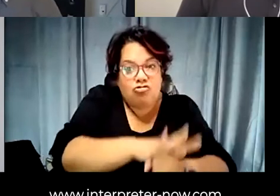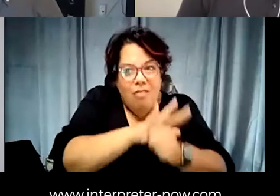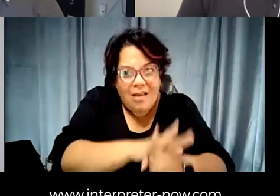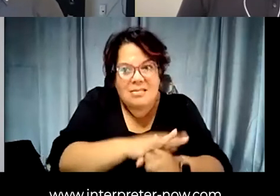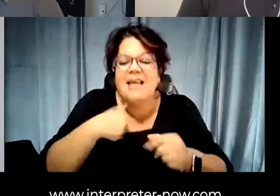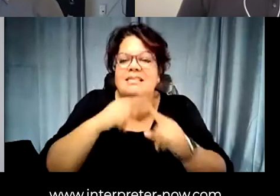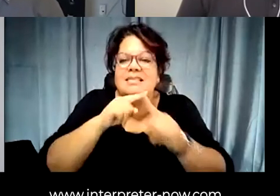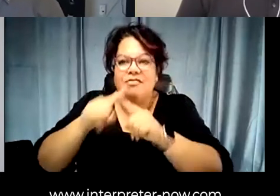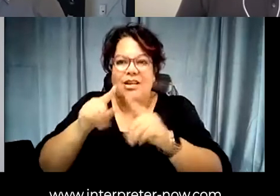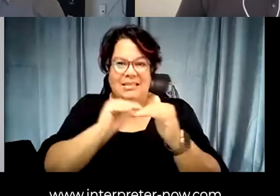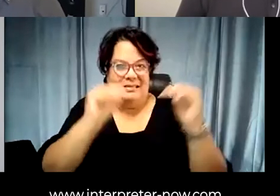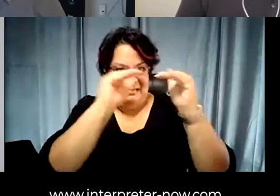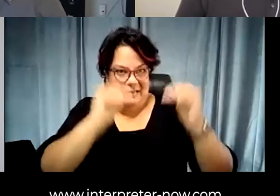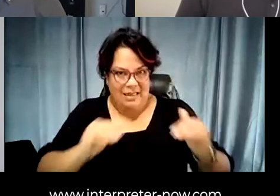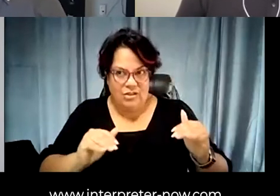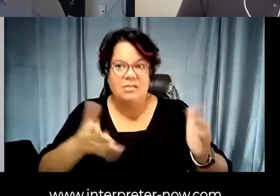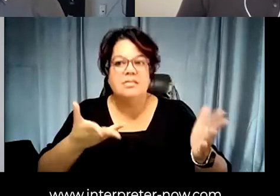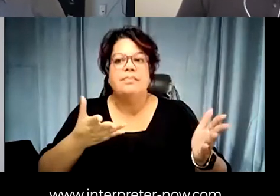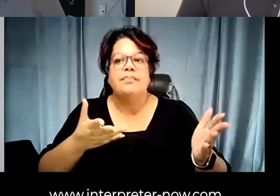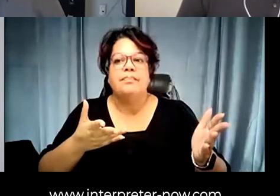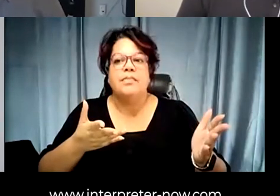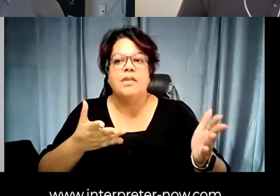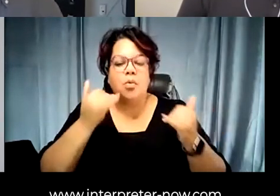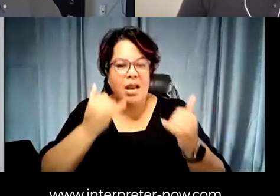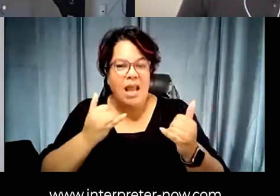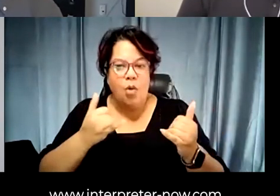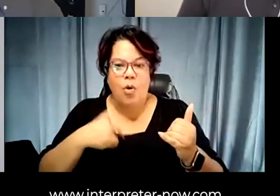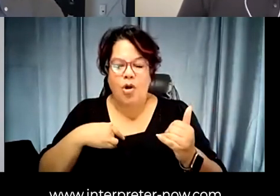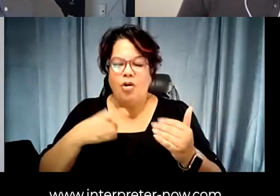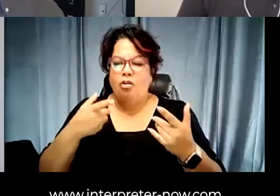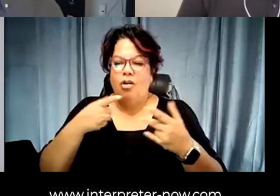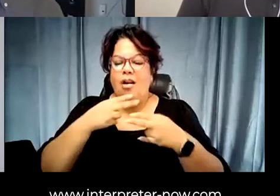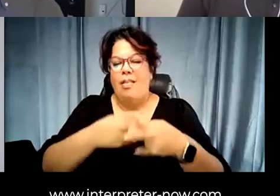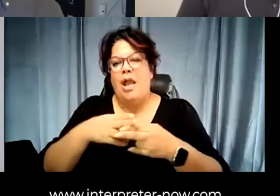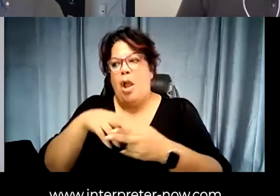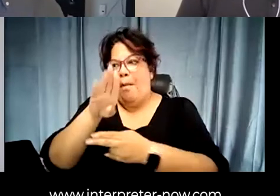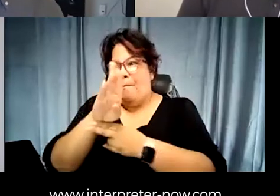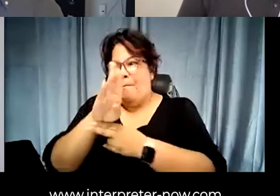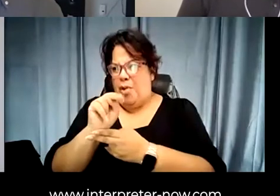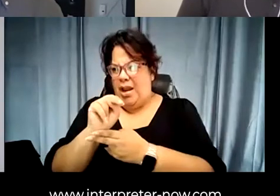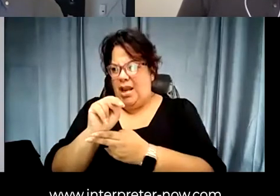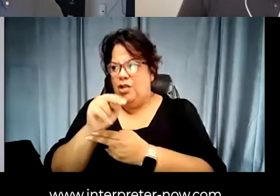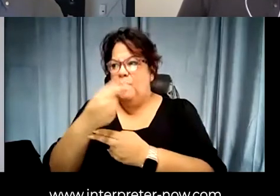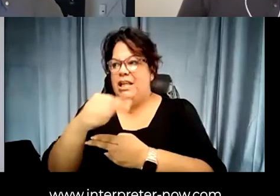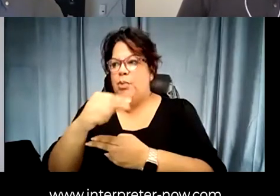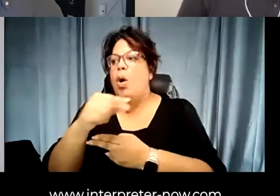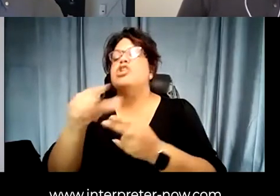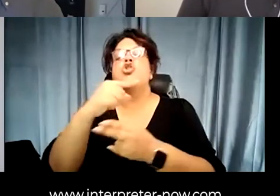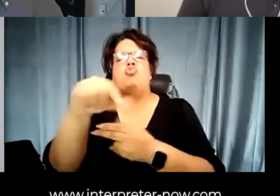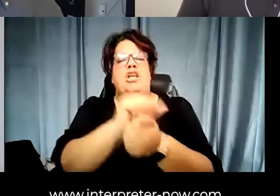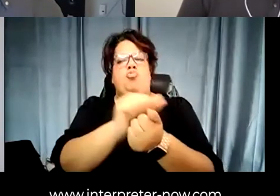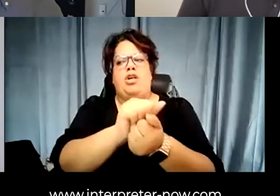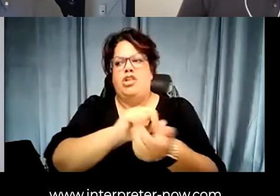call it out because it's we're getting into the space of greenwashing burnout, where all of a sudden everybody's dealing with burnout. And we don't